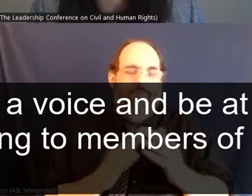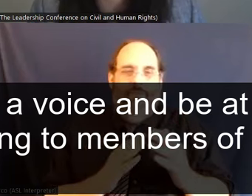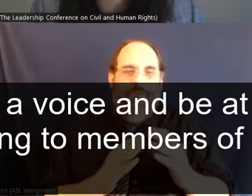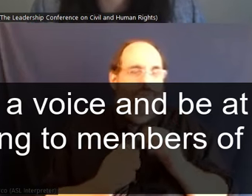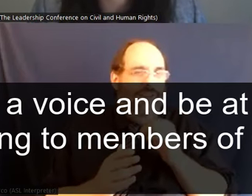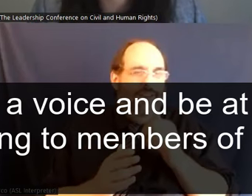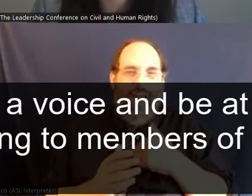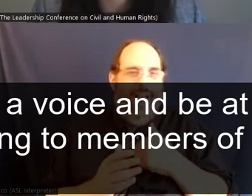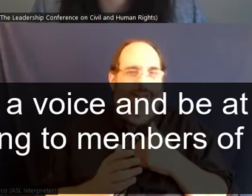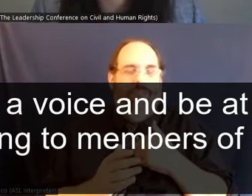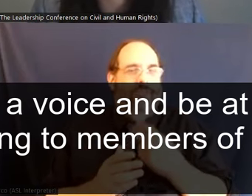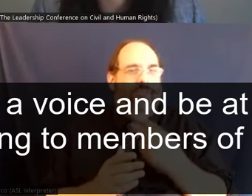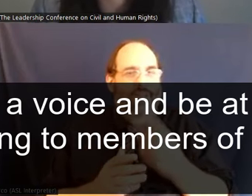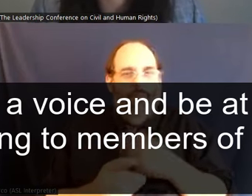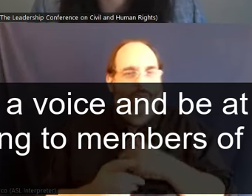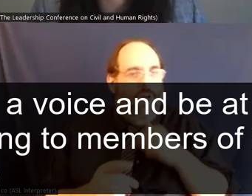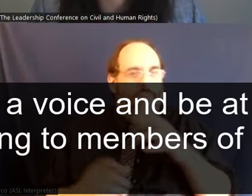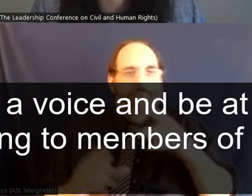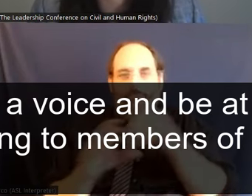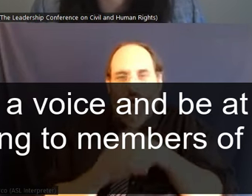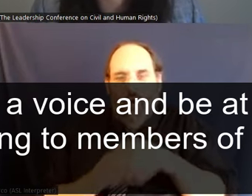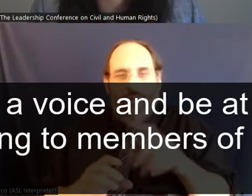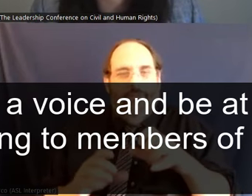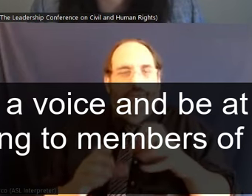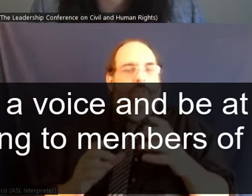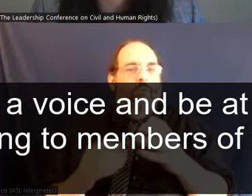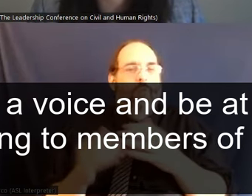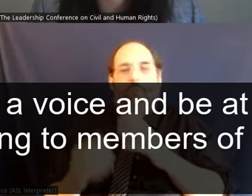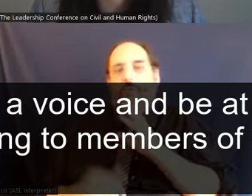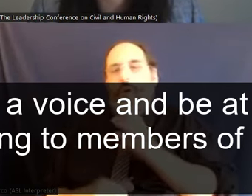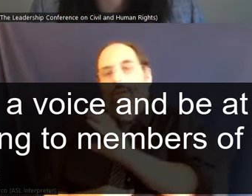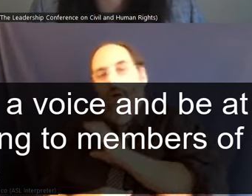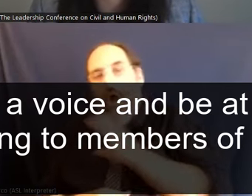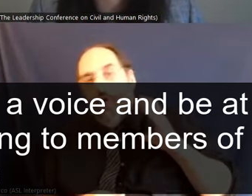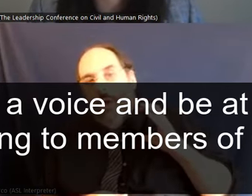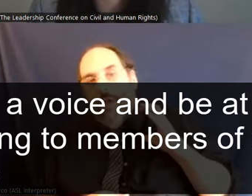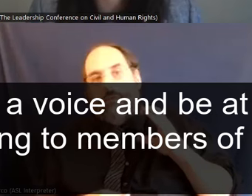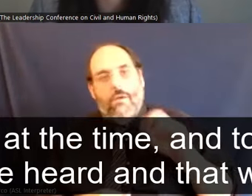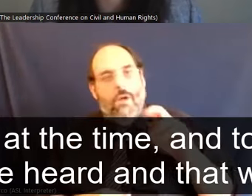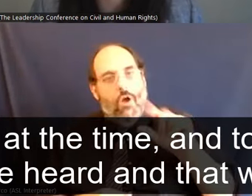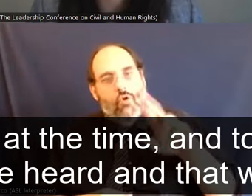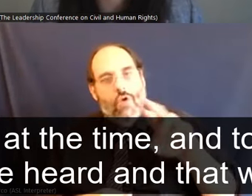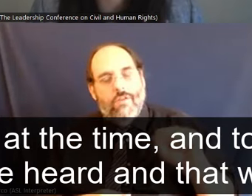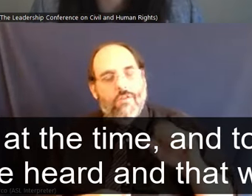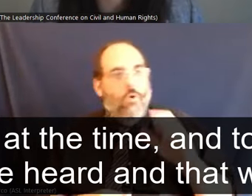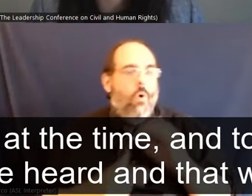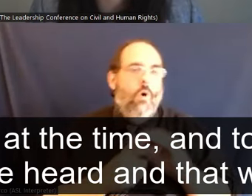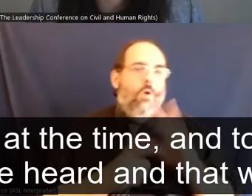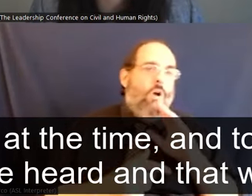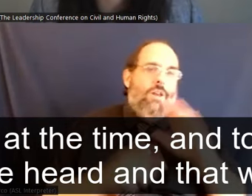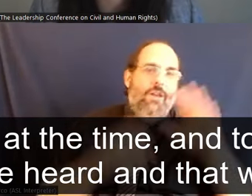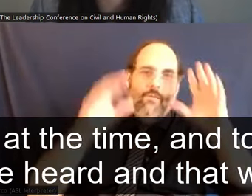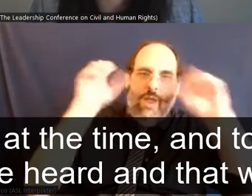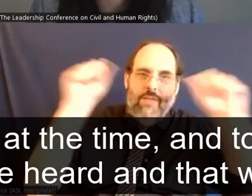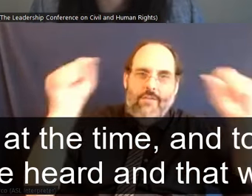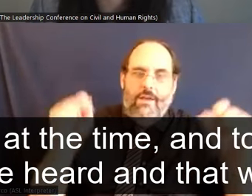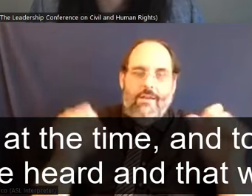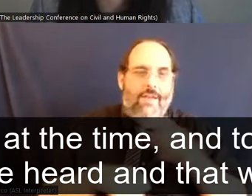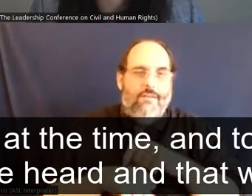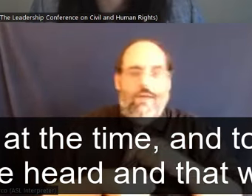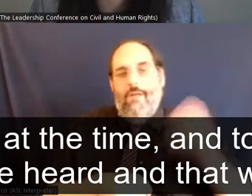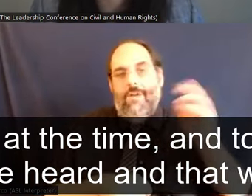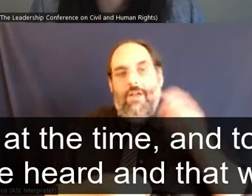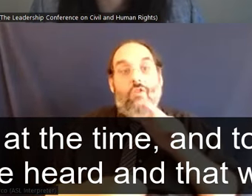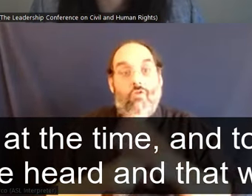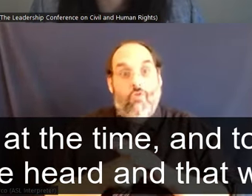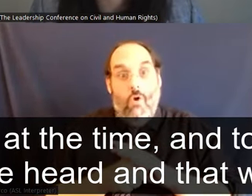voice and be at the table, whether talking to members of Congress or talking to the administration at the time, right, to make sure that Sikhs